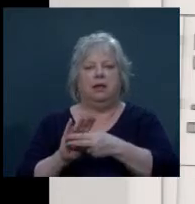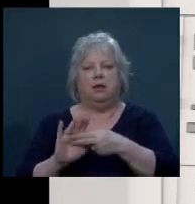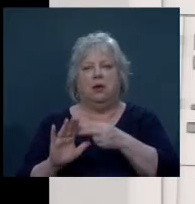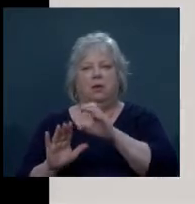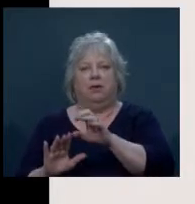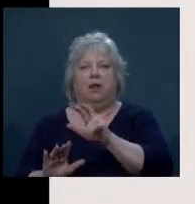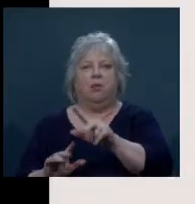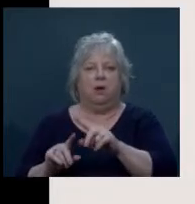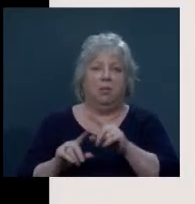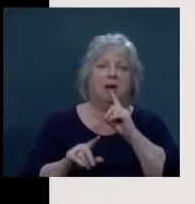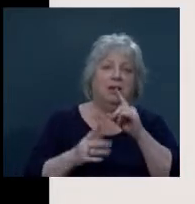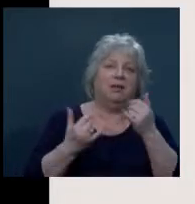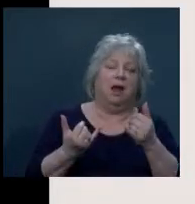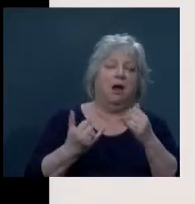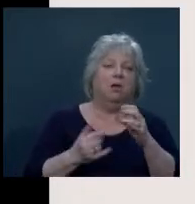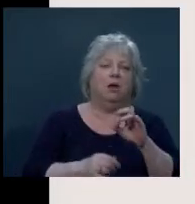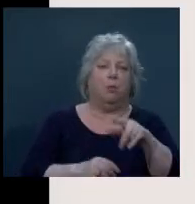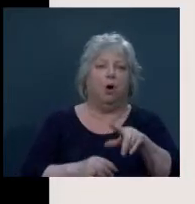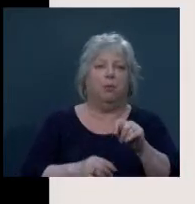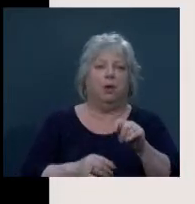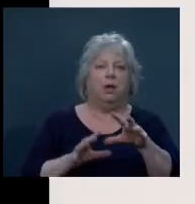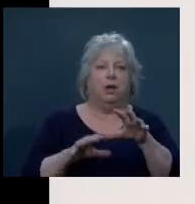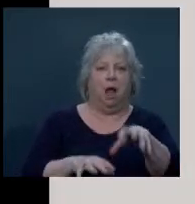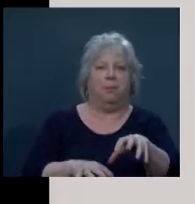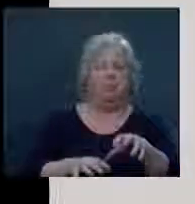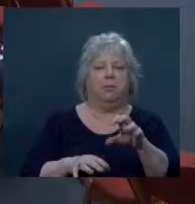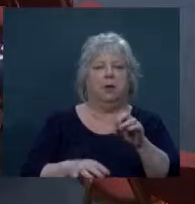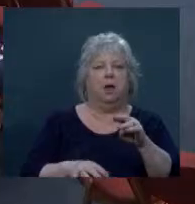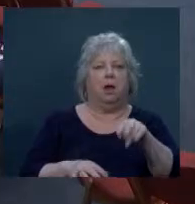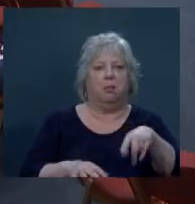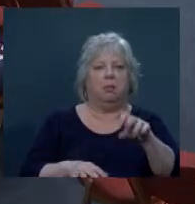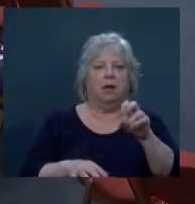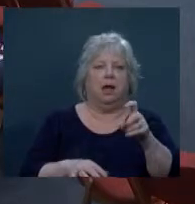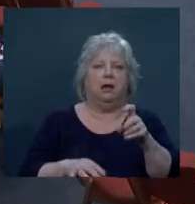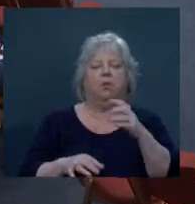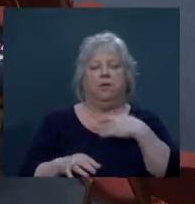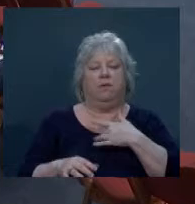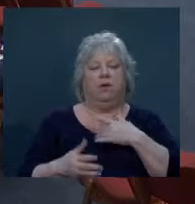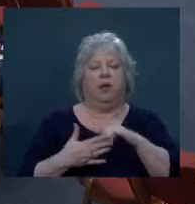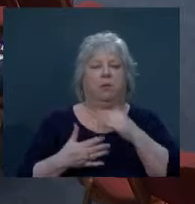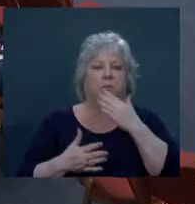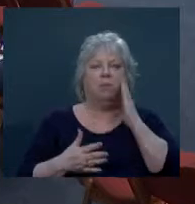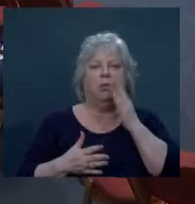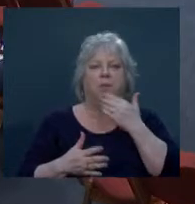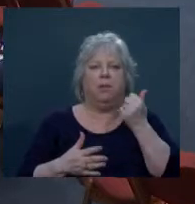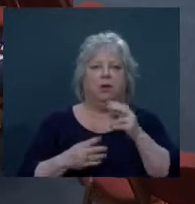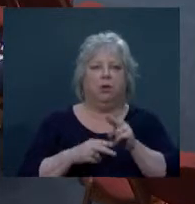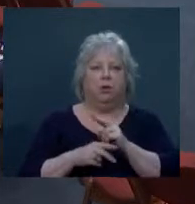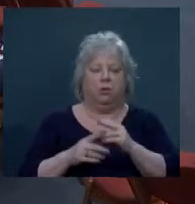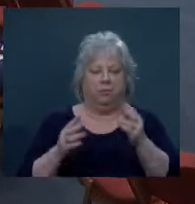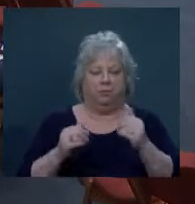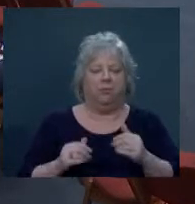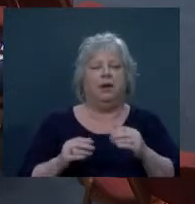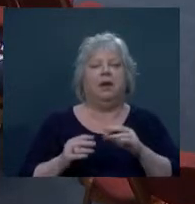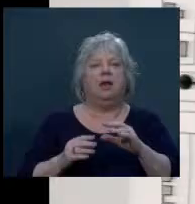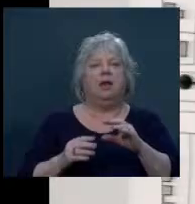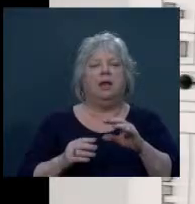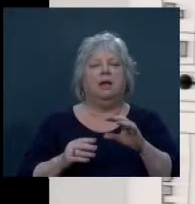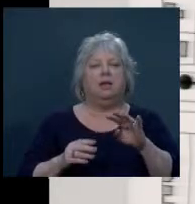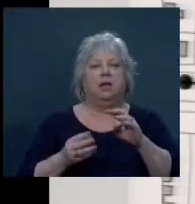complex. So we feel like all those would be more appropriate land uses. Change area 4 is on 7th